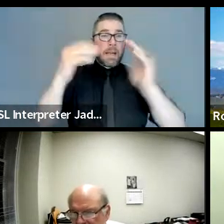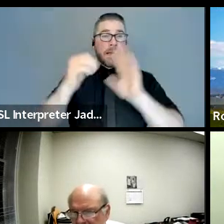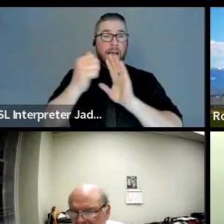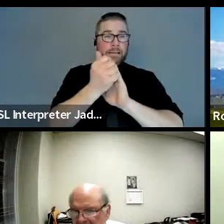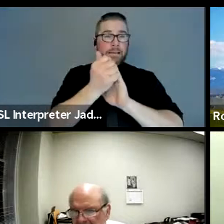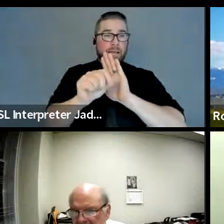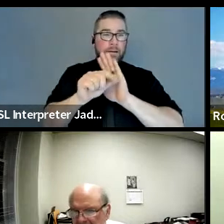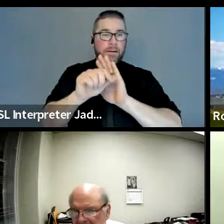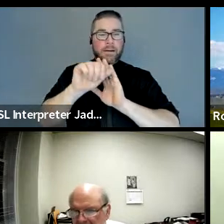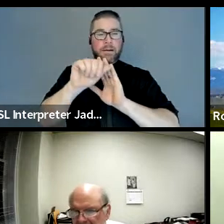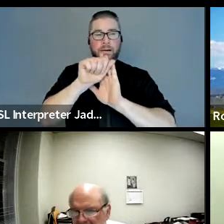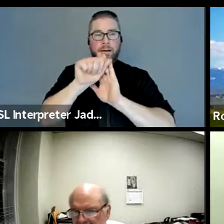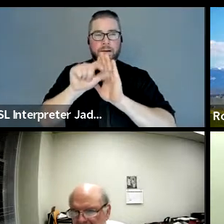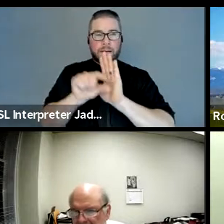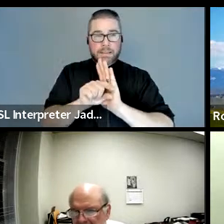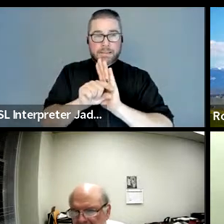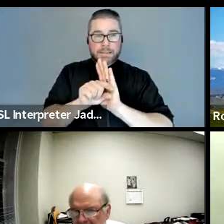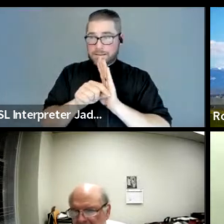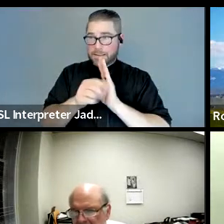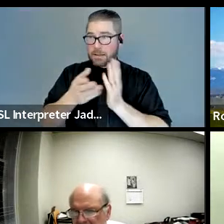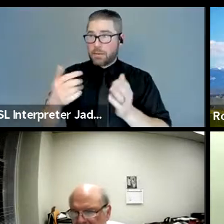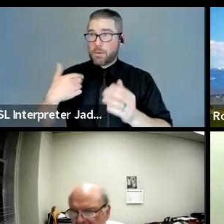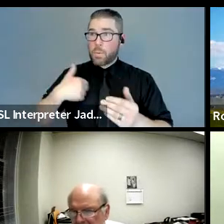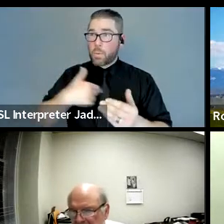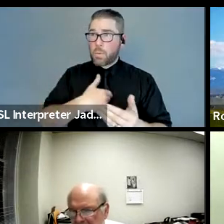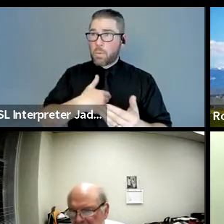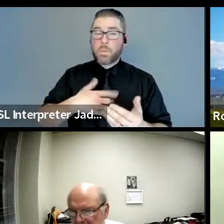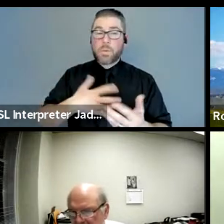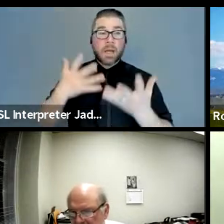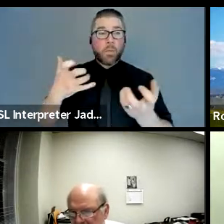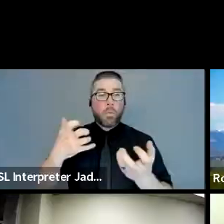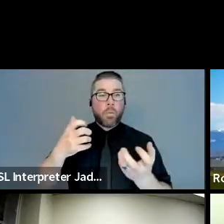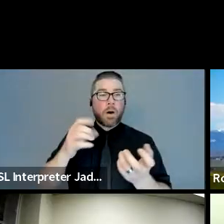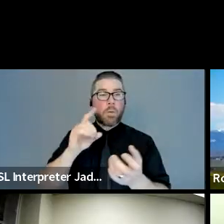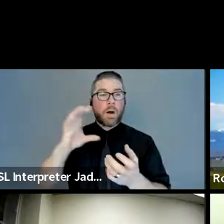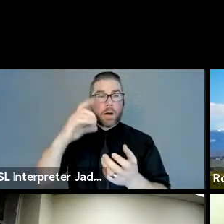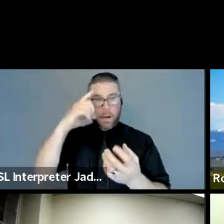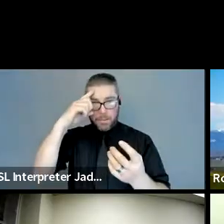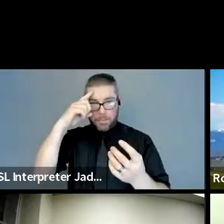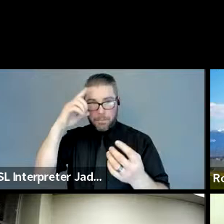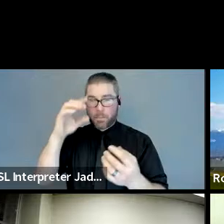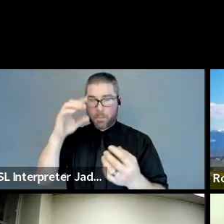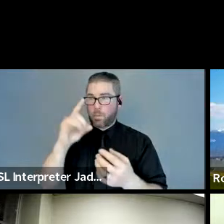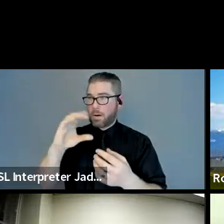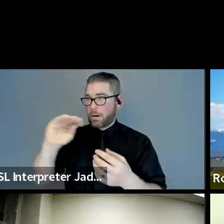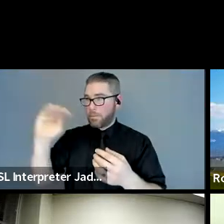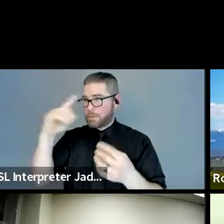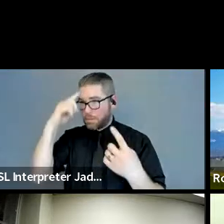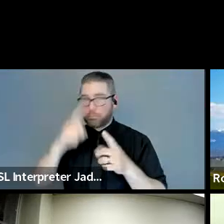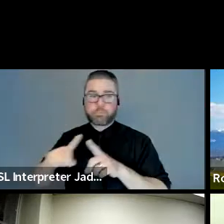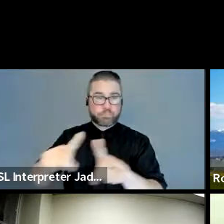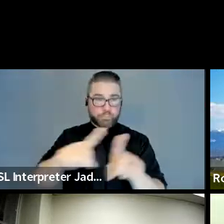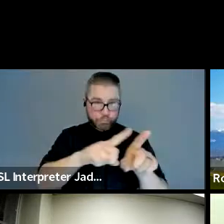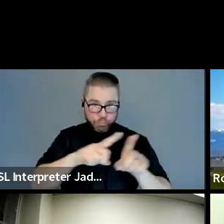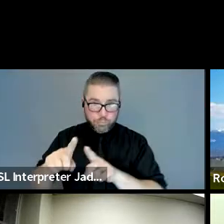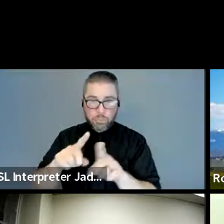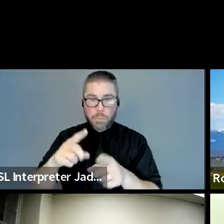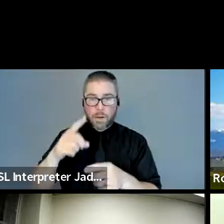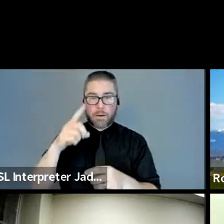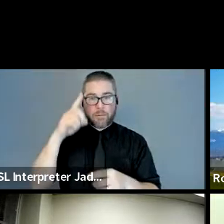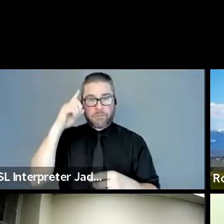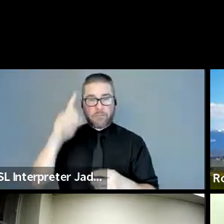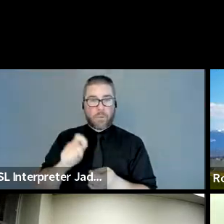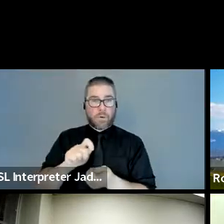we are actually looking for consensus on some modifications to the SERP implementation. So for